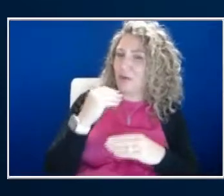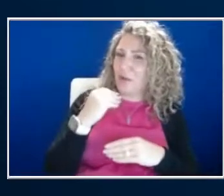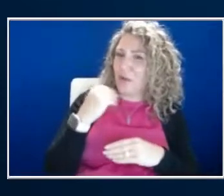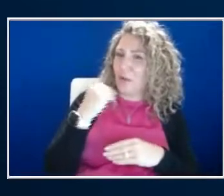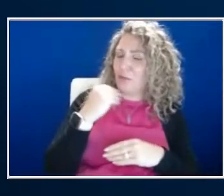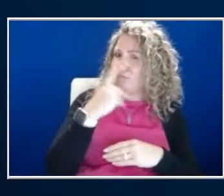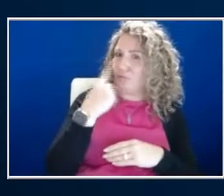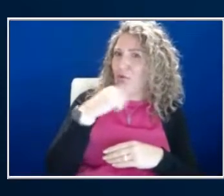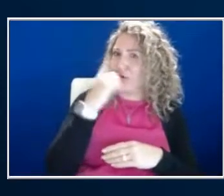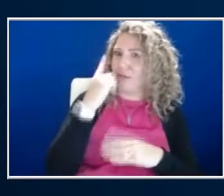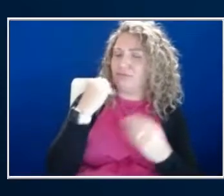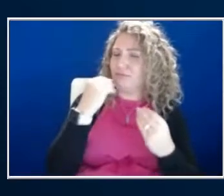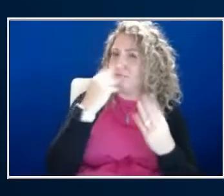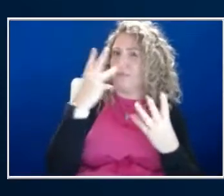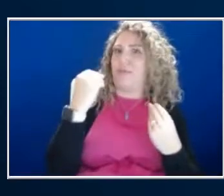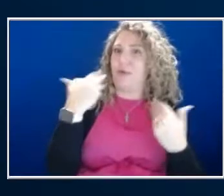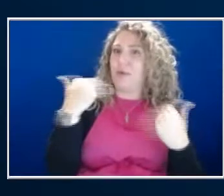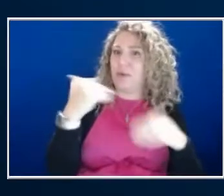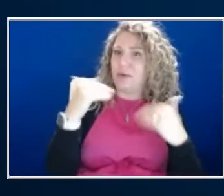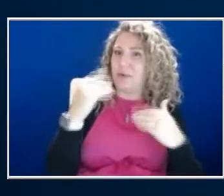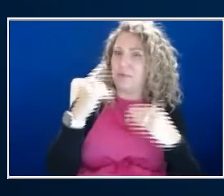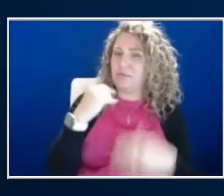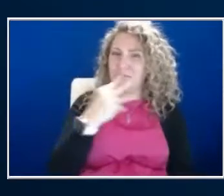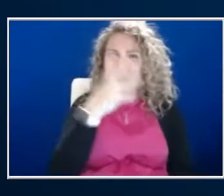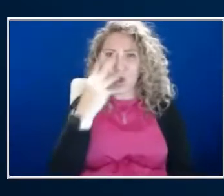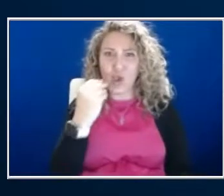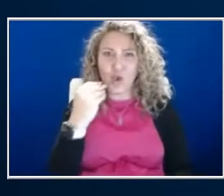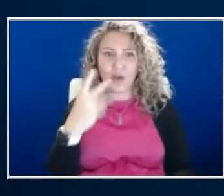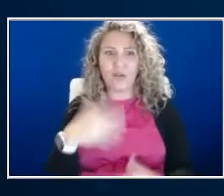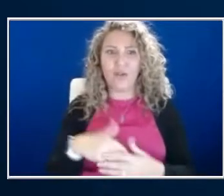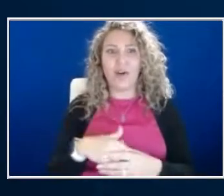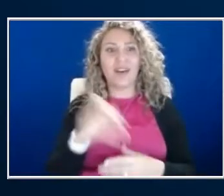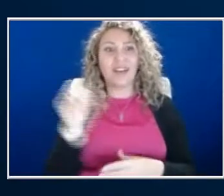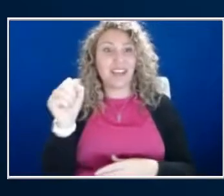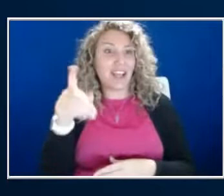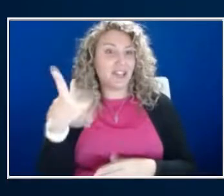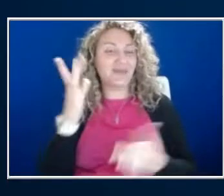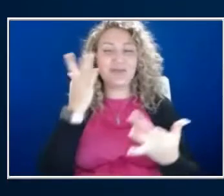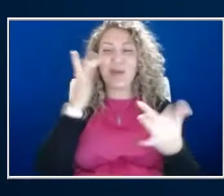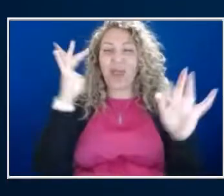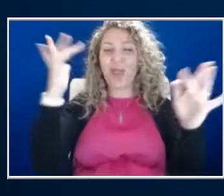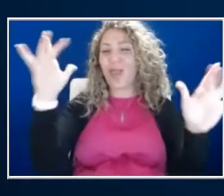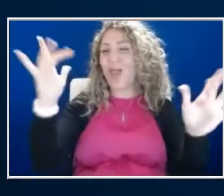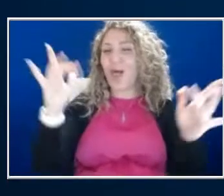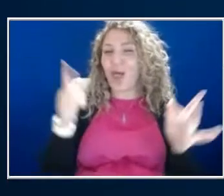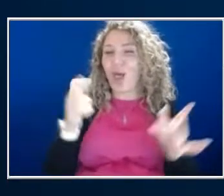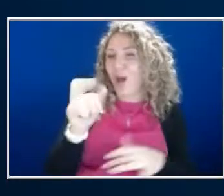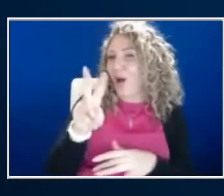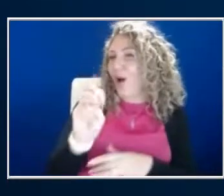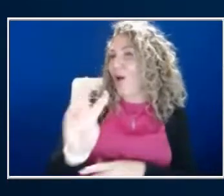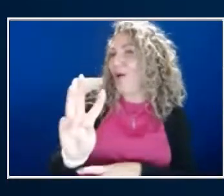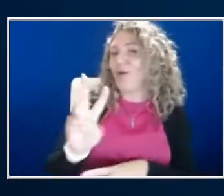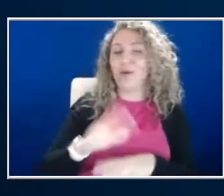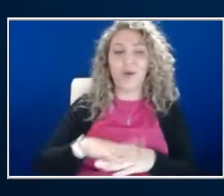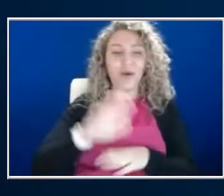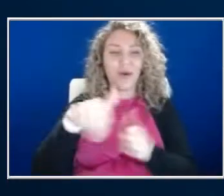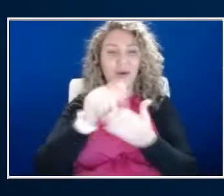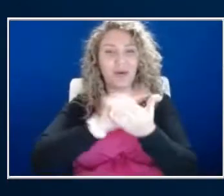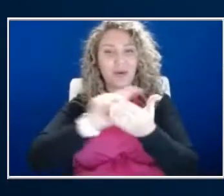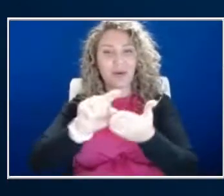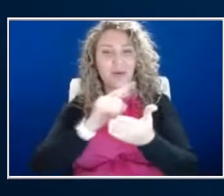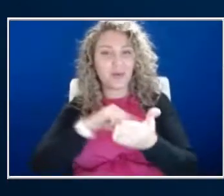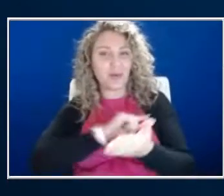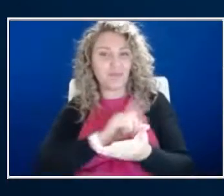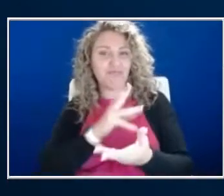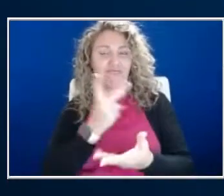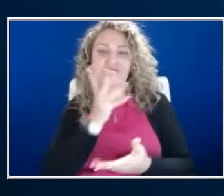she's just beautiful. I know. Isn't she? Absolutely. And she just glows. You glow, absolutely. Well, all week we've been talking, this Pink Week, we've been talking all